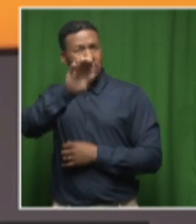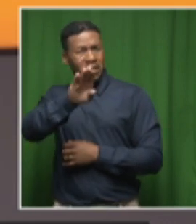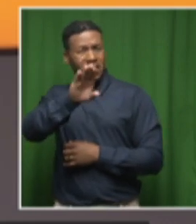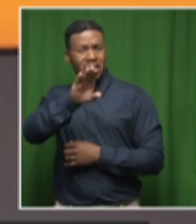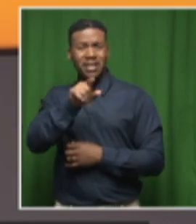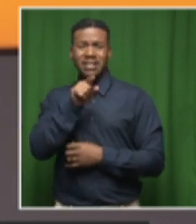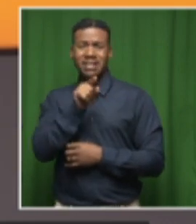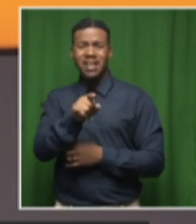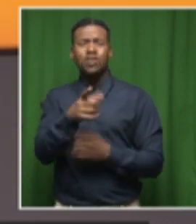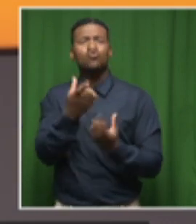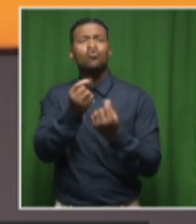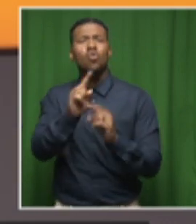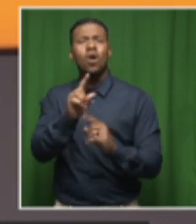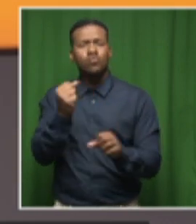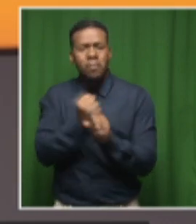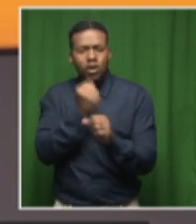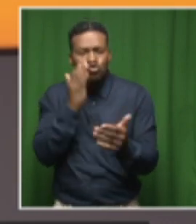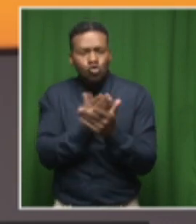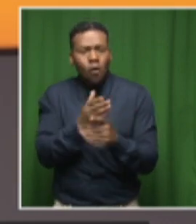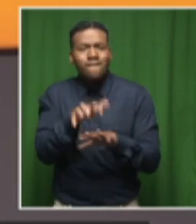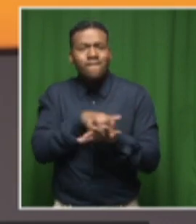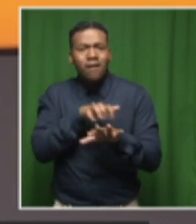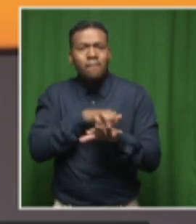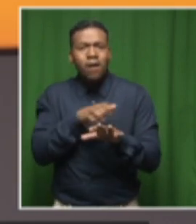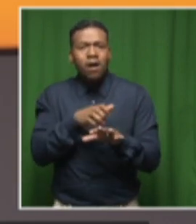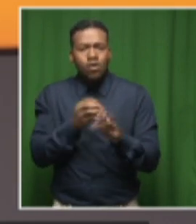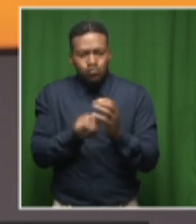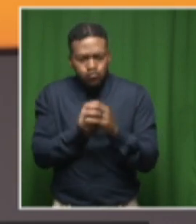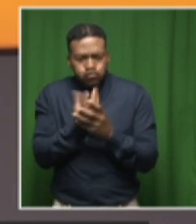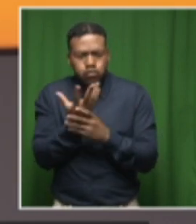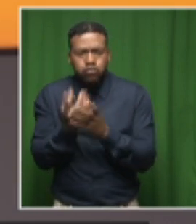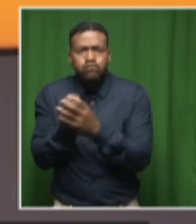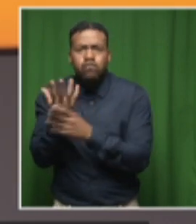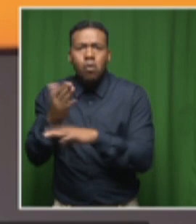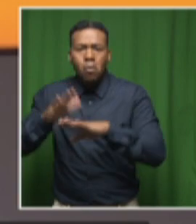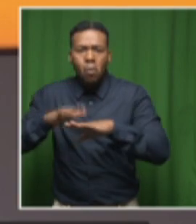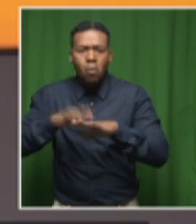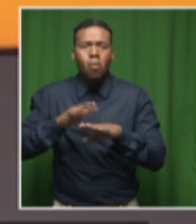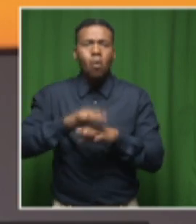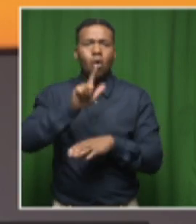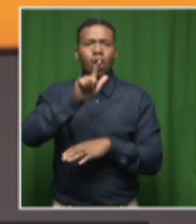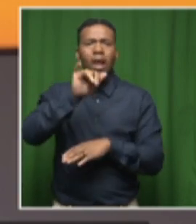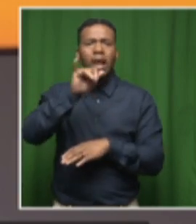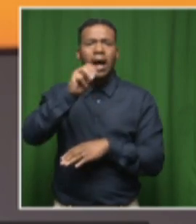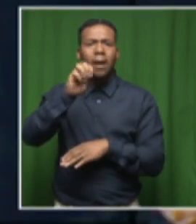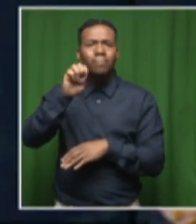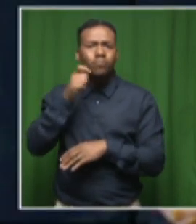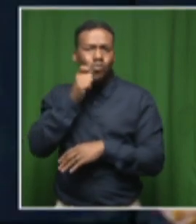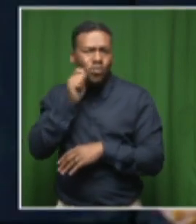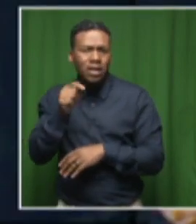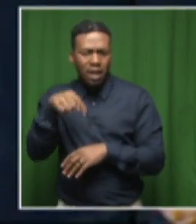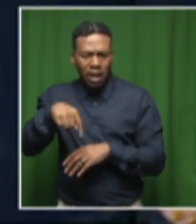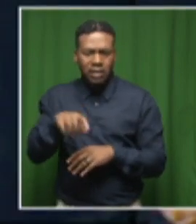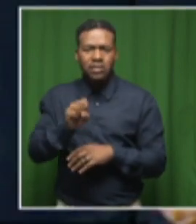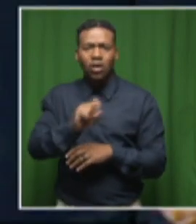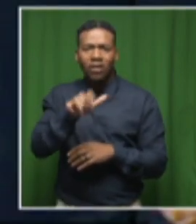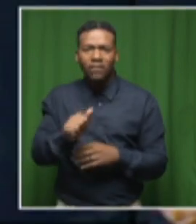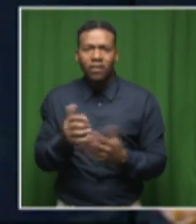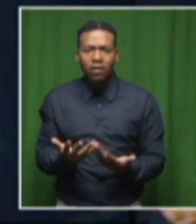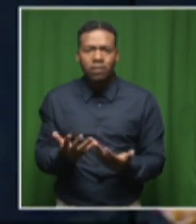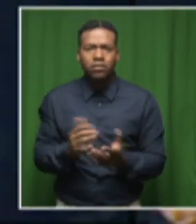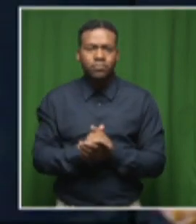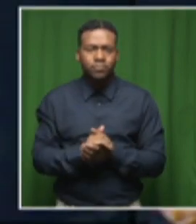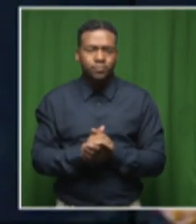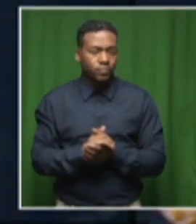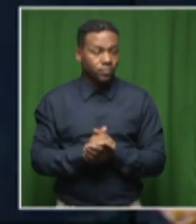take up the challenge of growing more limes and there's maximum supply of limes in South Africa? So we've been having the conversation with the